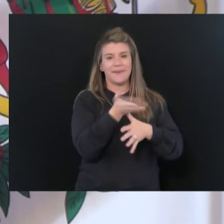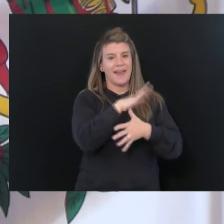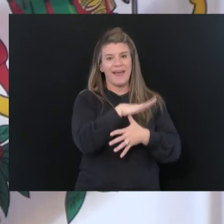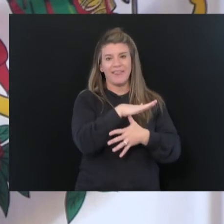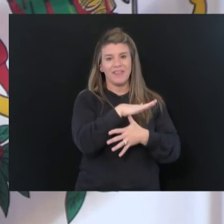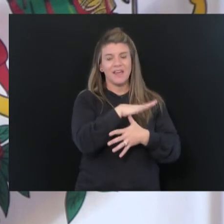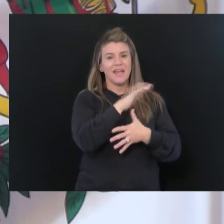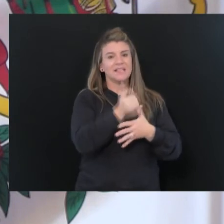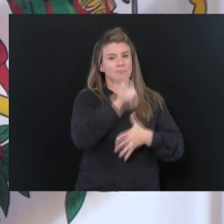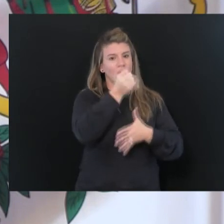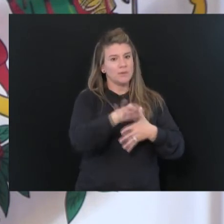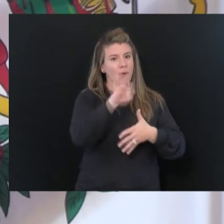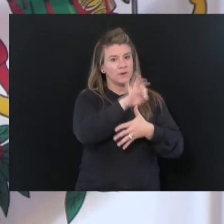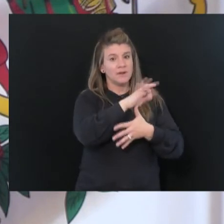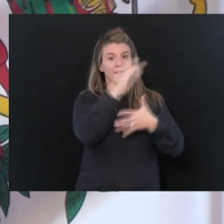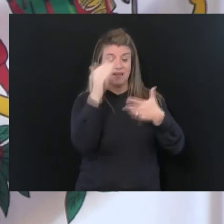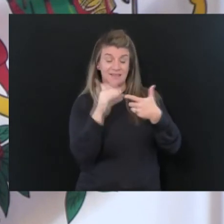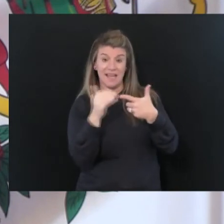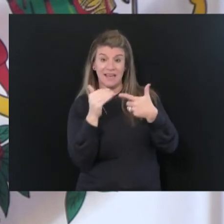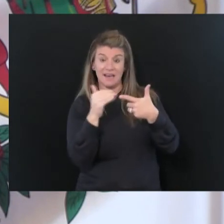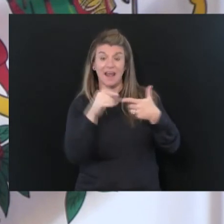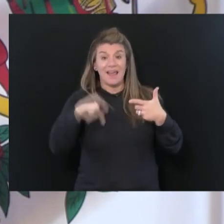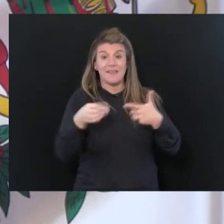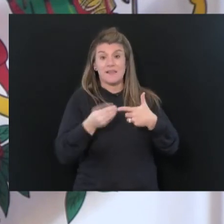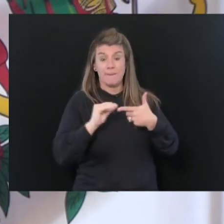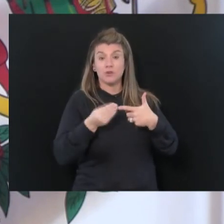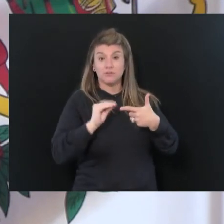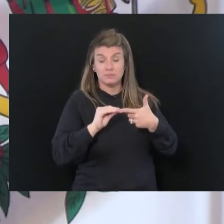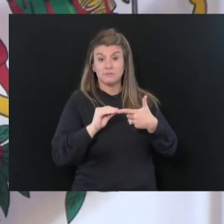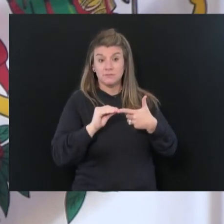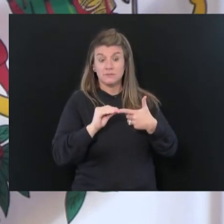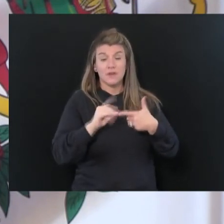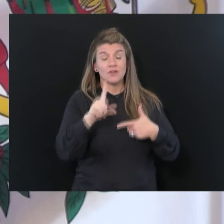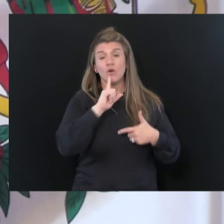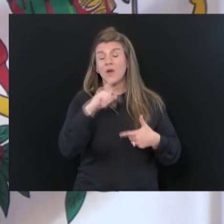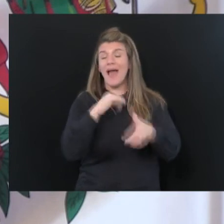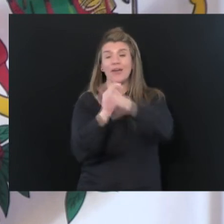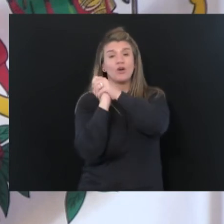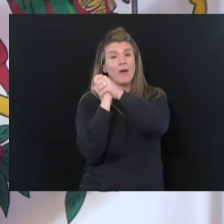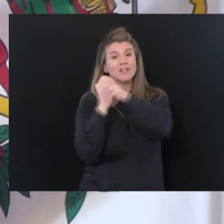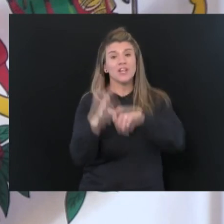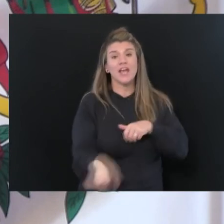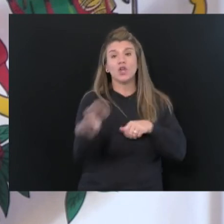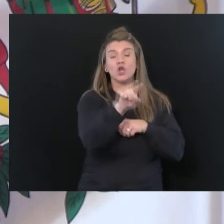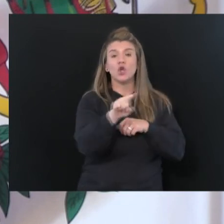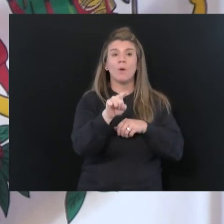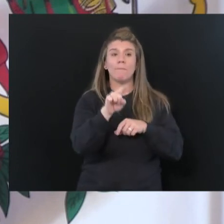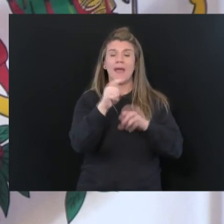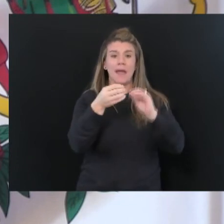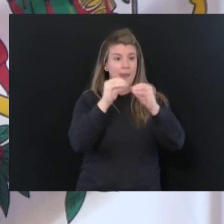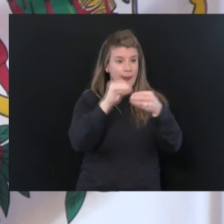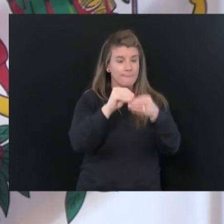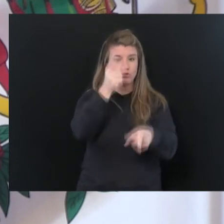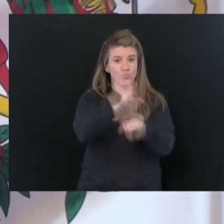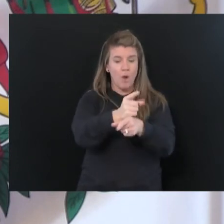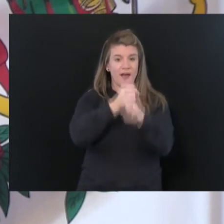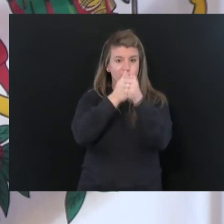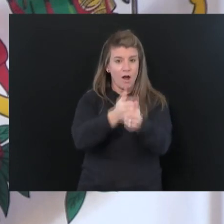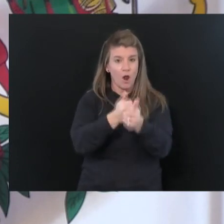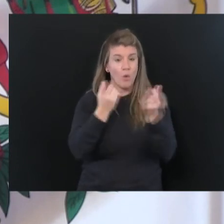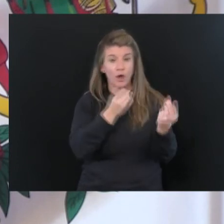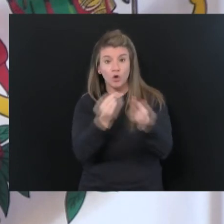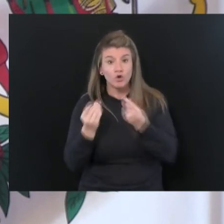most important. So anyway, nevertheless, I congratulate you, West Virginia, on making the numbers what they are. The